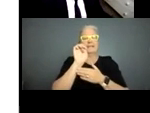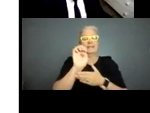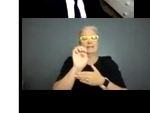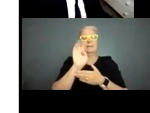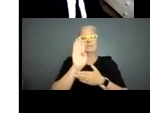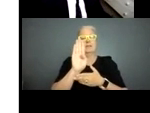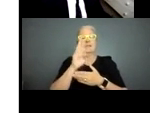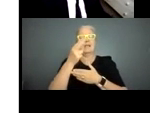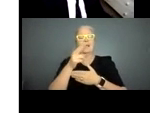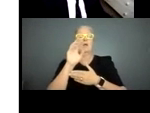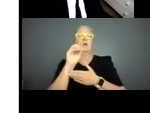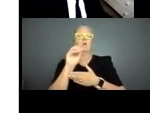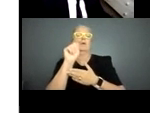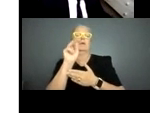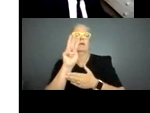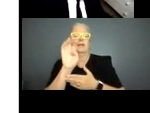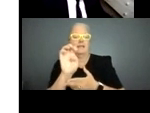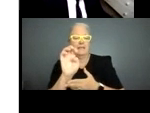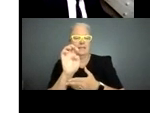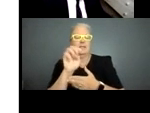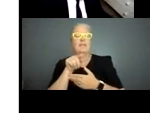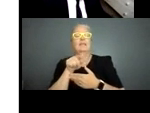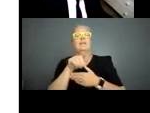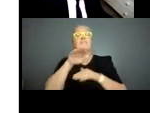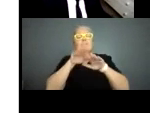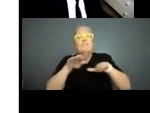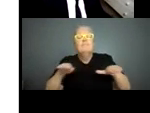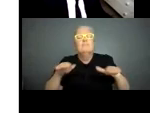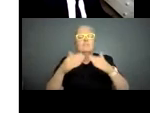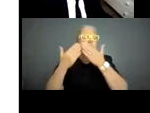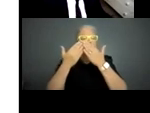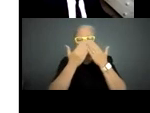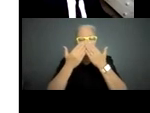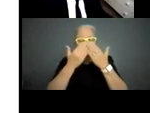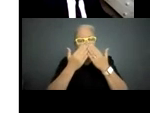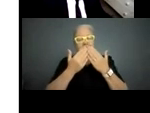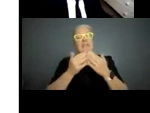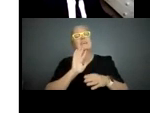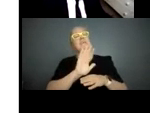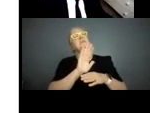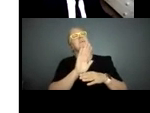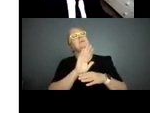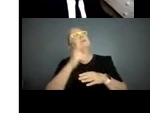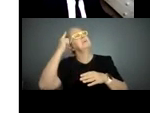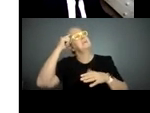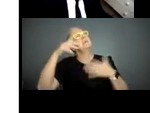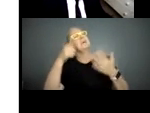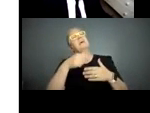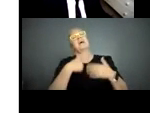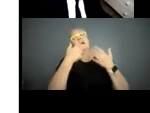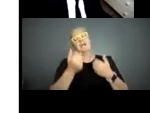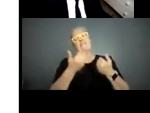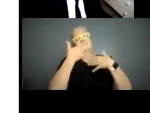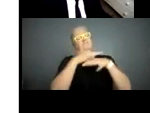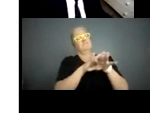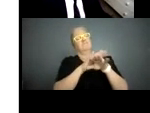the things that make this school, us think that this school has an inclusive ethos as we listen to this